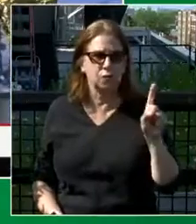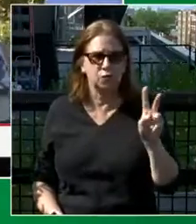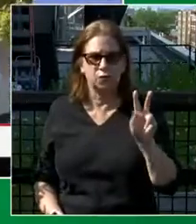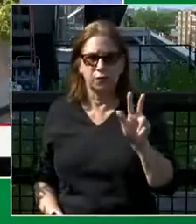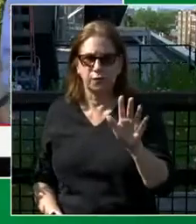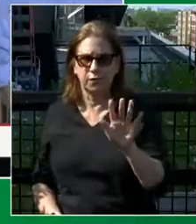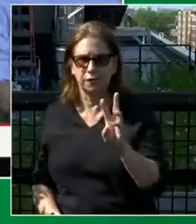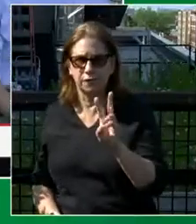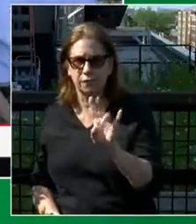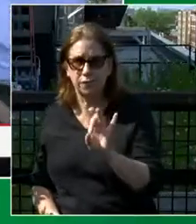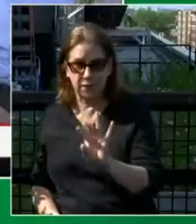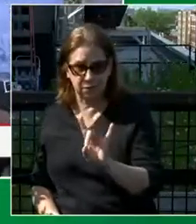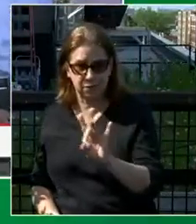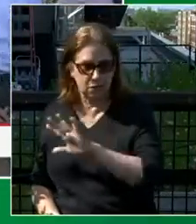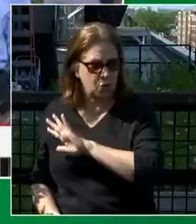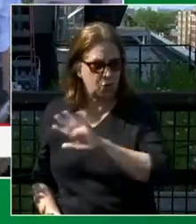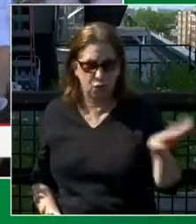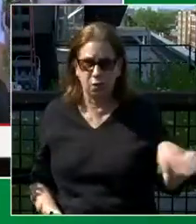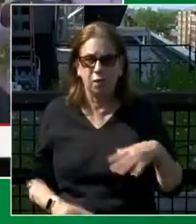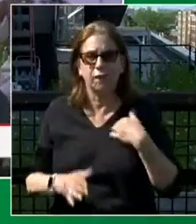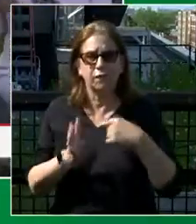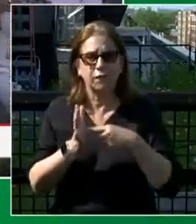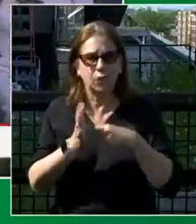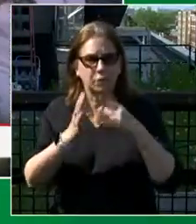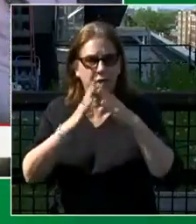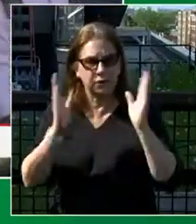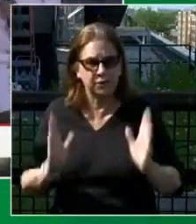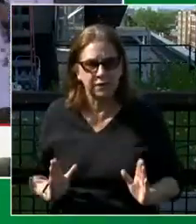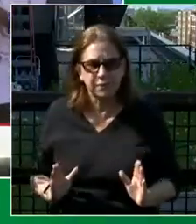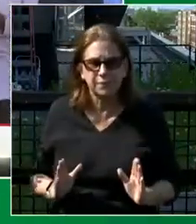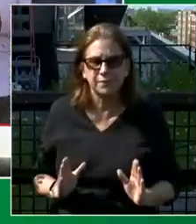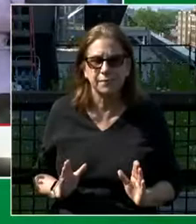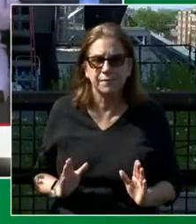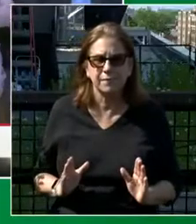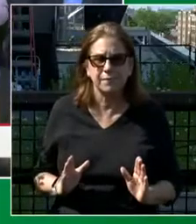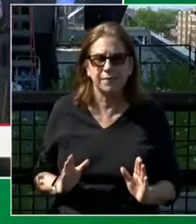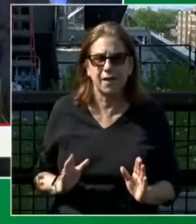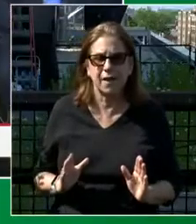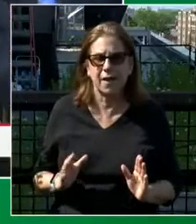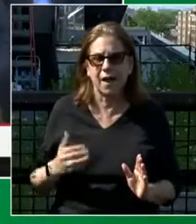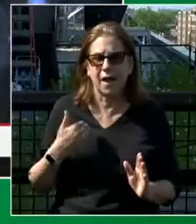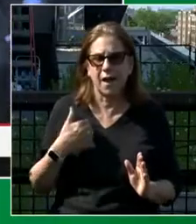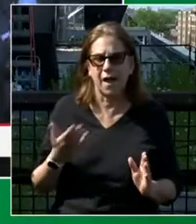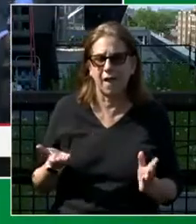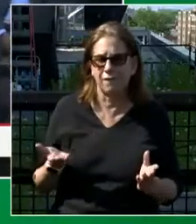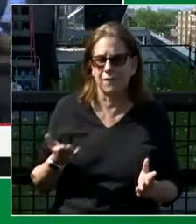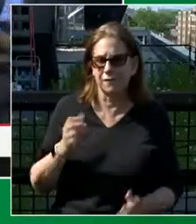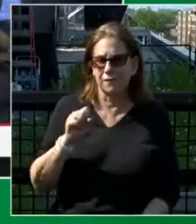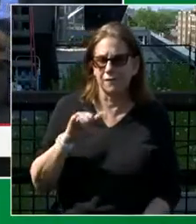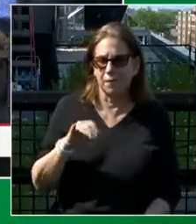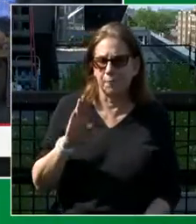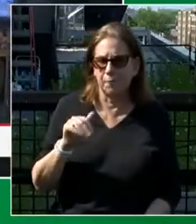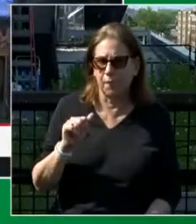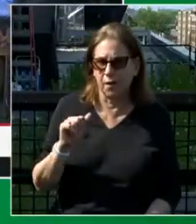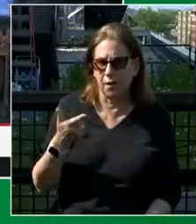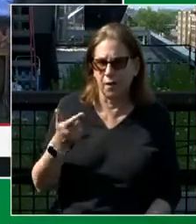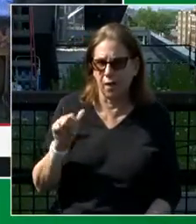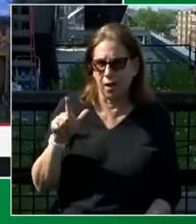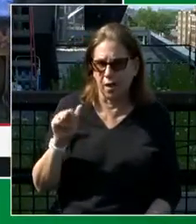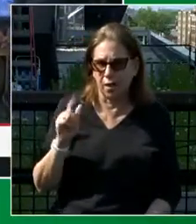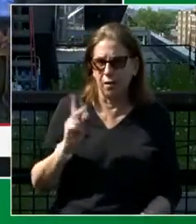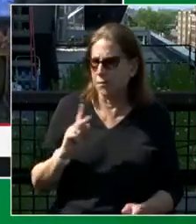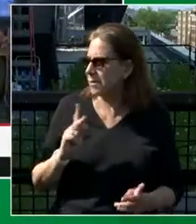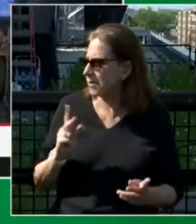And Sabangwe, we're almost running out of room up here. I know. Do I need to move? Exactly. We're really excited to have